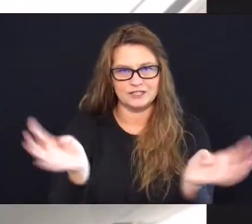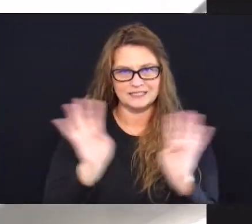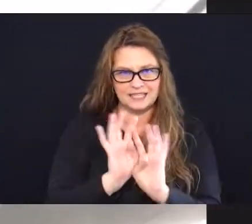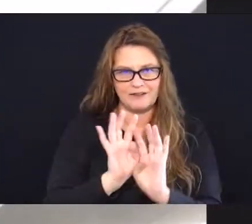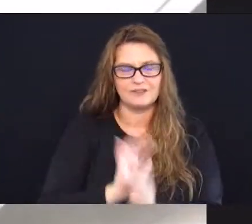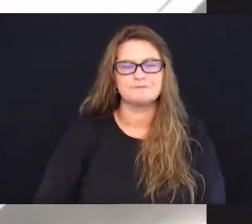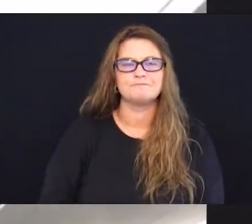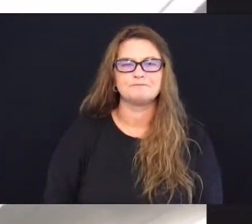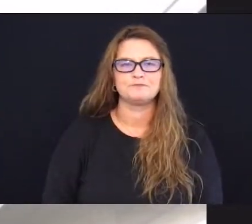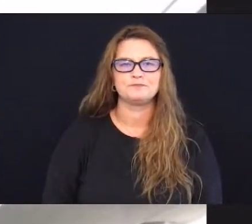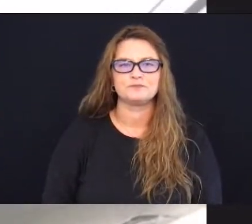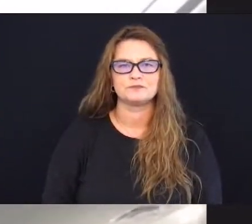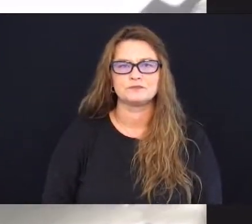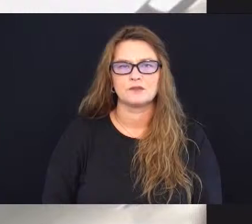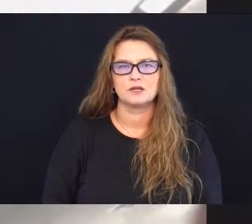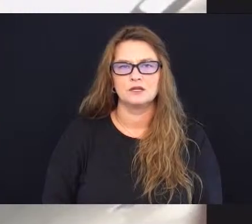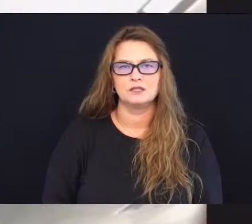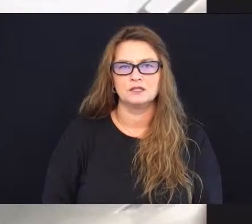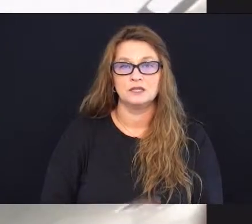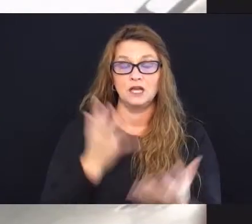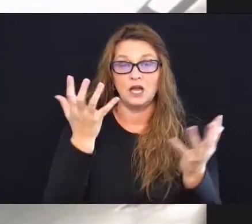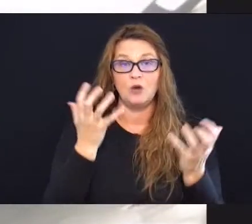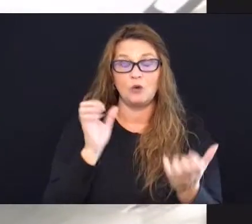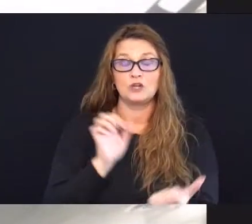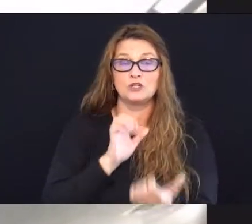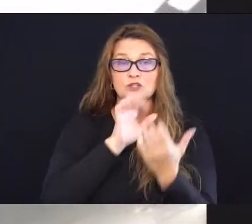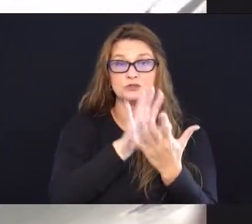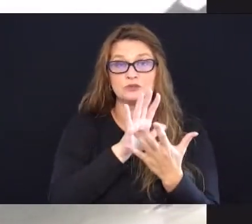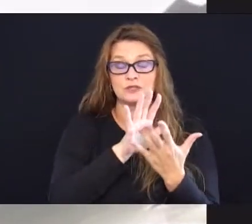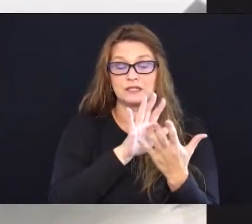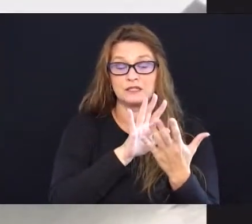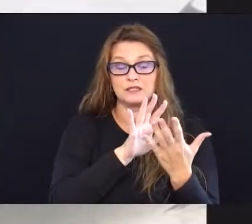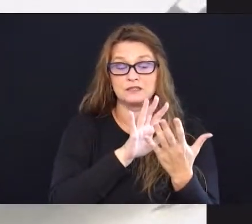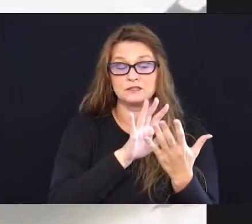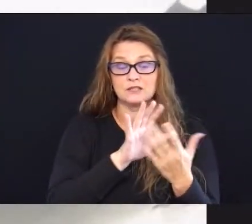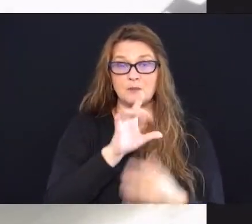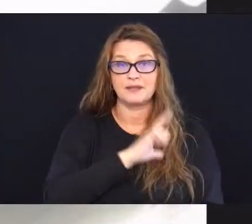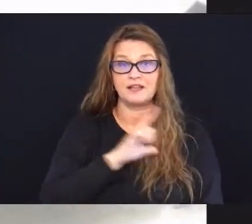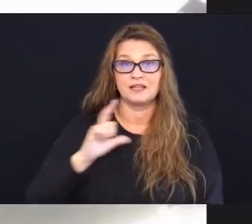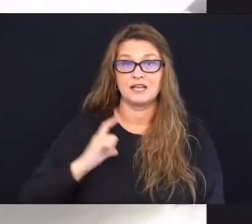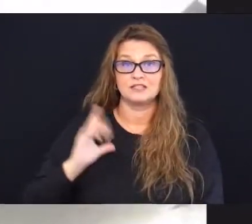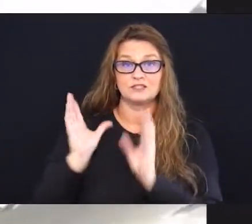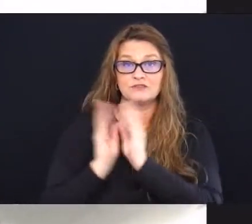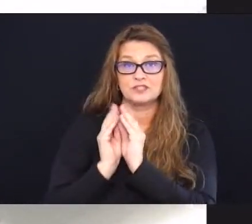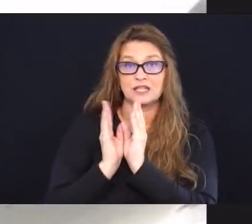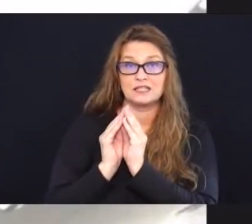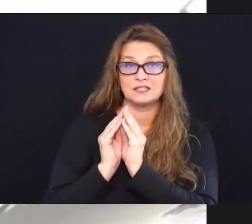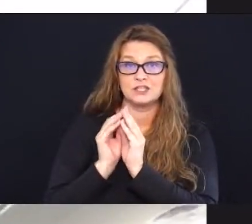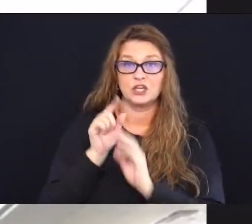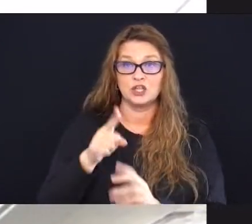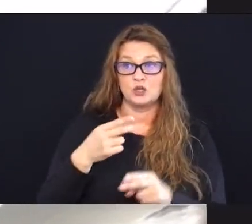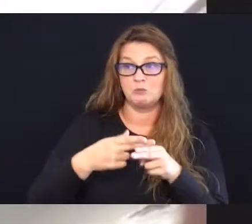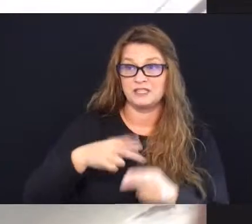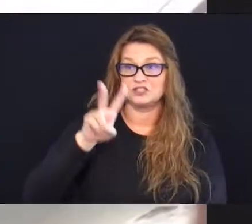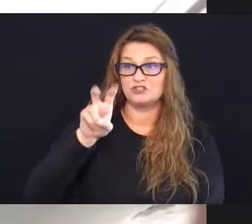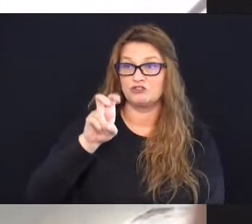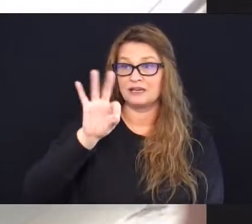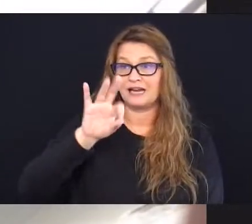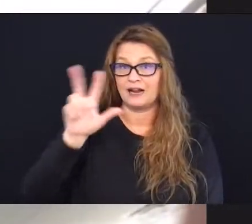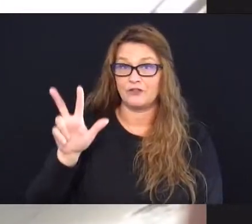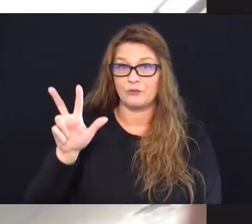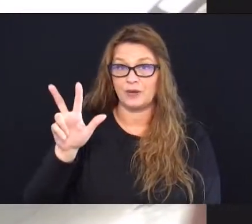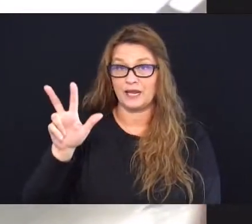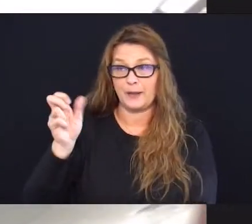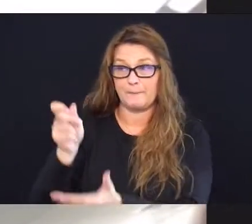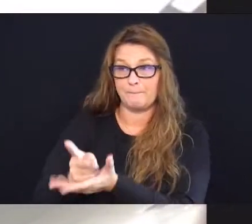reporters. Governor, I do want to address some more questions about the legislative session. You mentioned 293 bills got